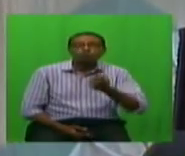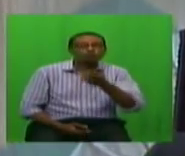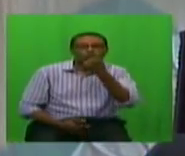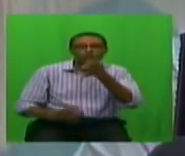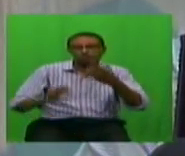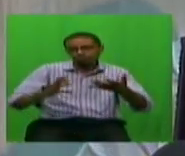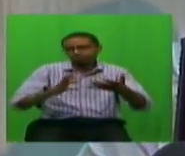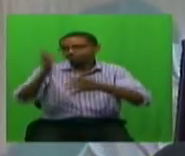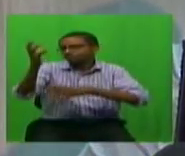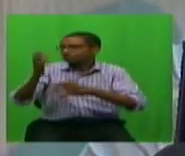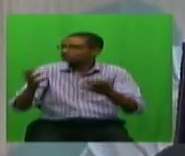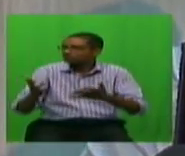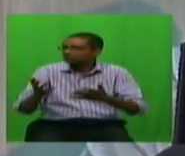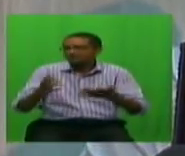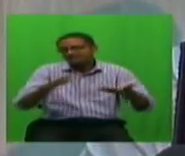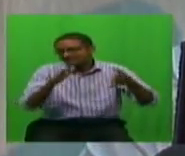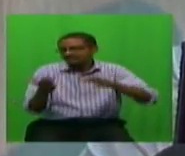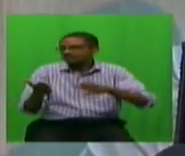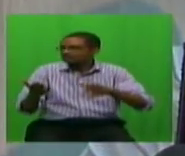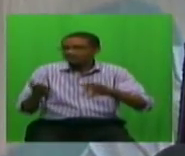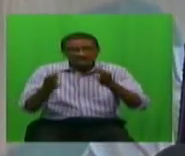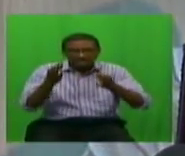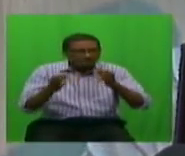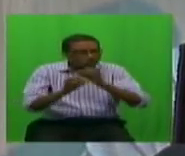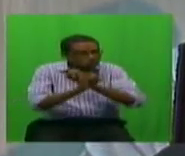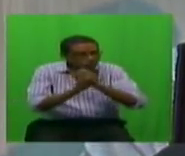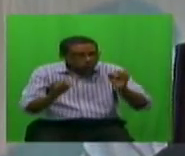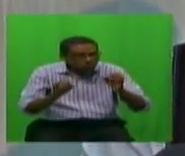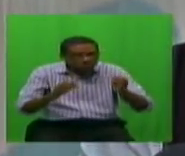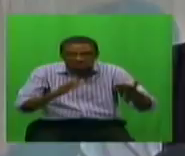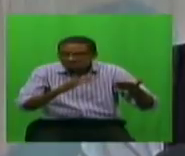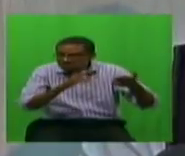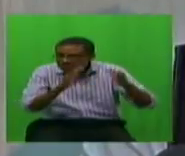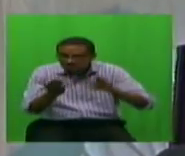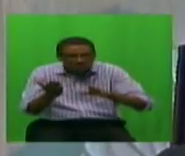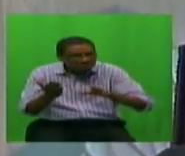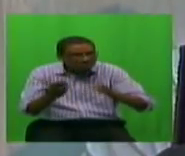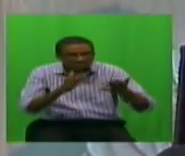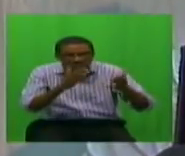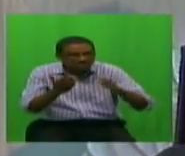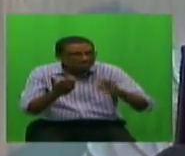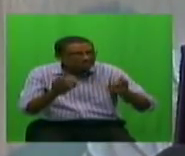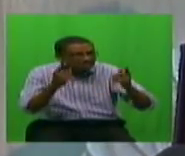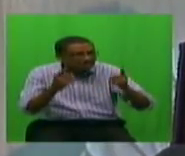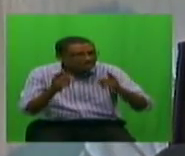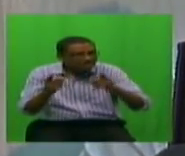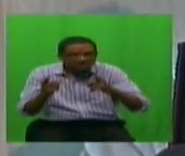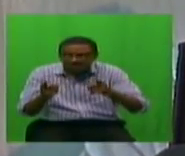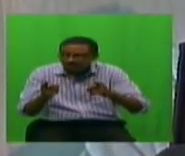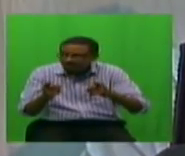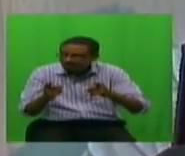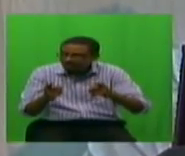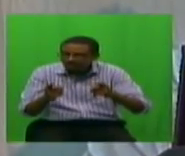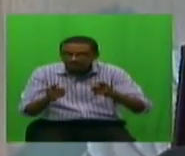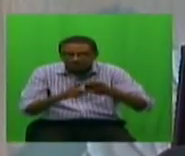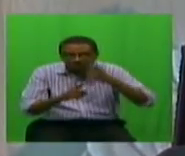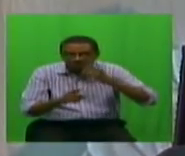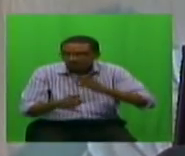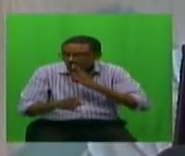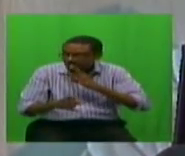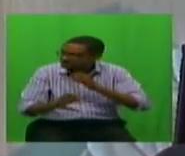there are no fatalities and there are no deaths recorded coming out of the flooding incident, then there's